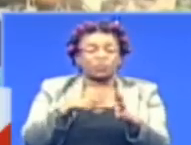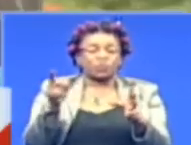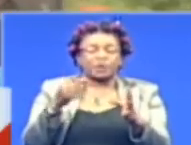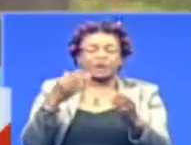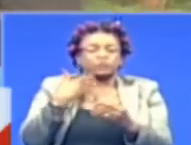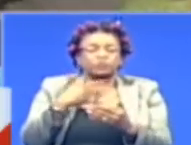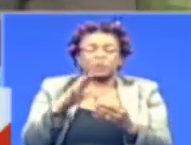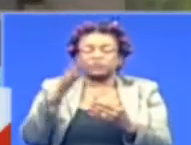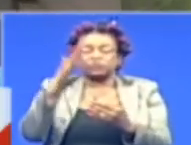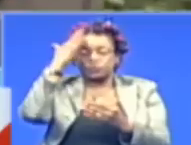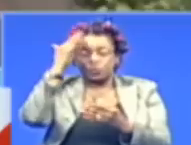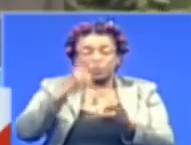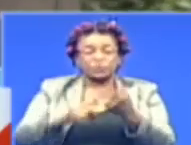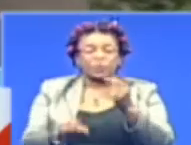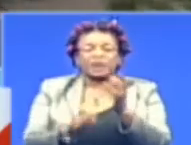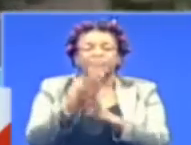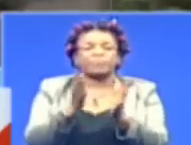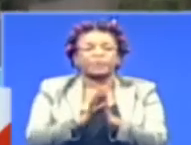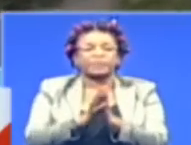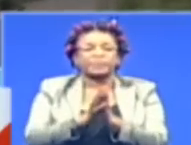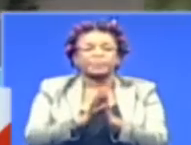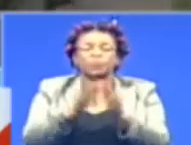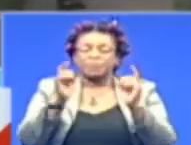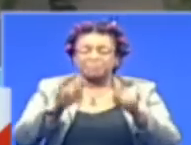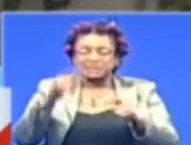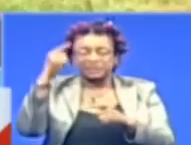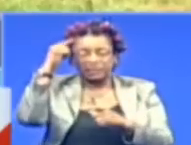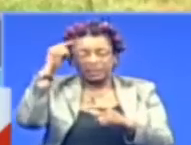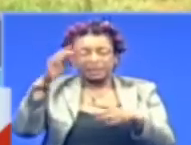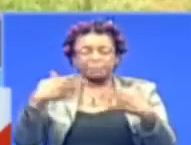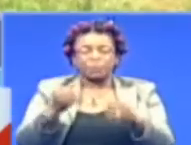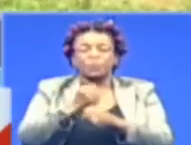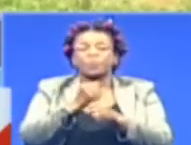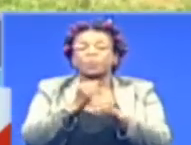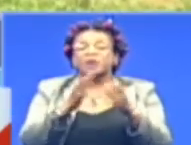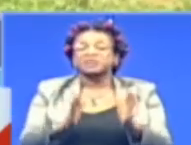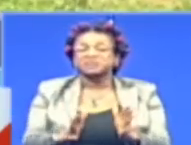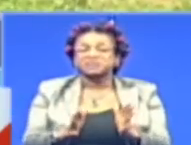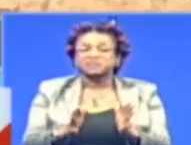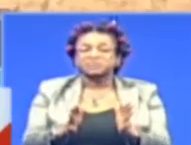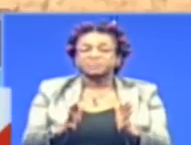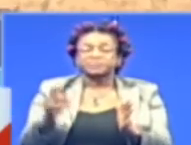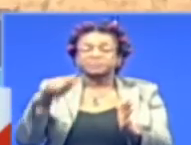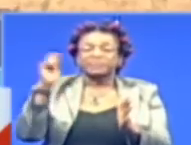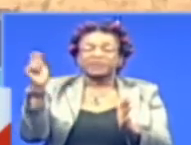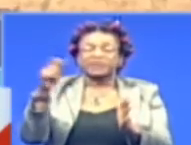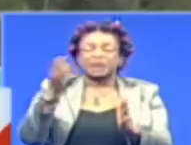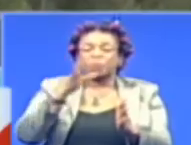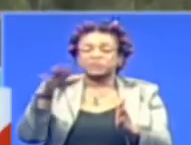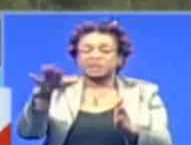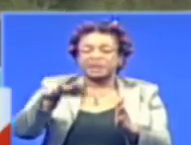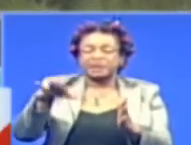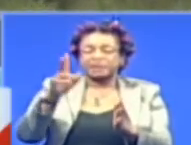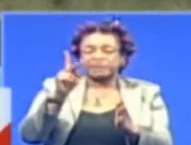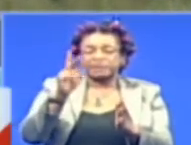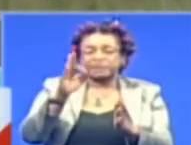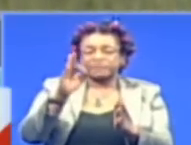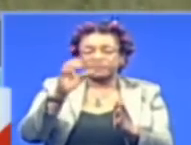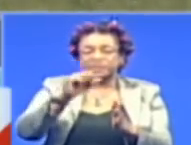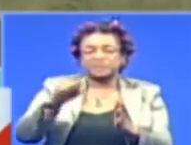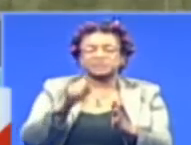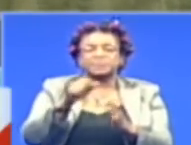to come up with, they also need to look at the workforce in terms of Kenya Water Towers, in terms of KFS. The other issue is that we